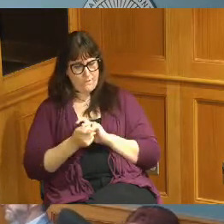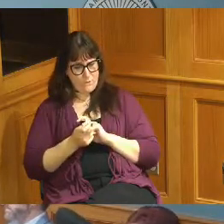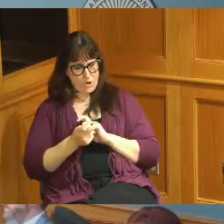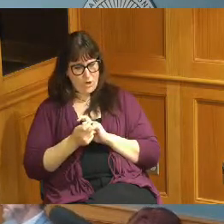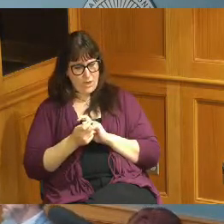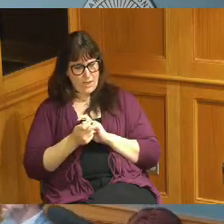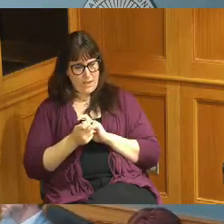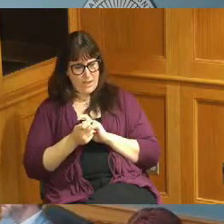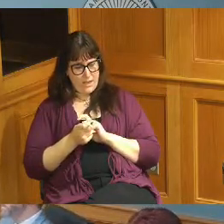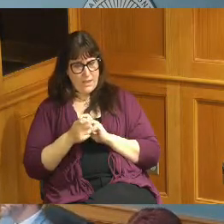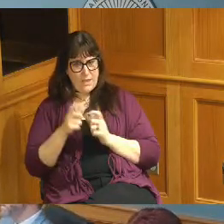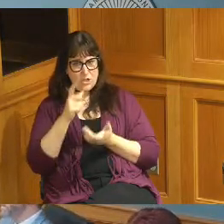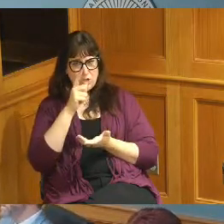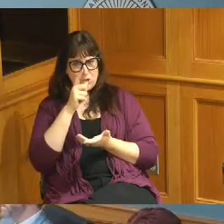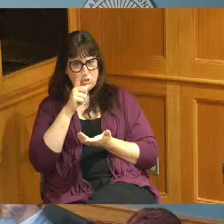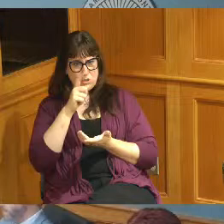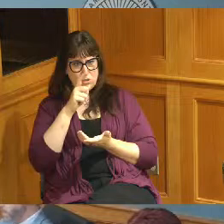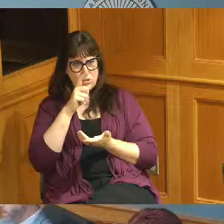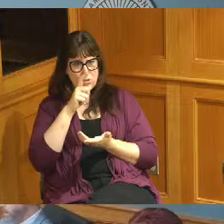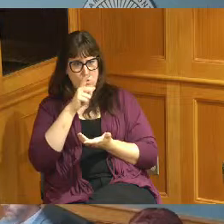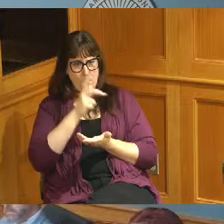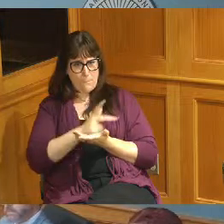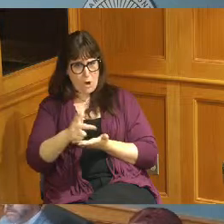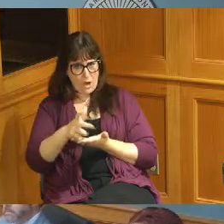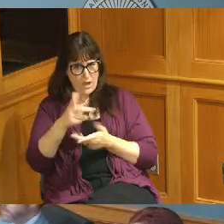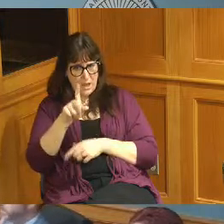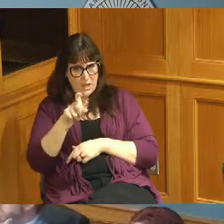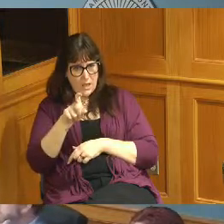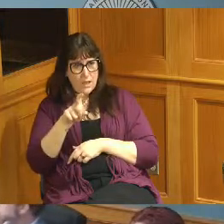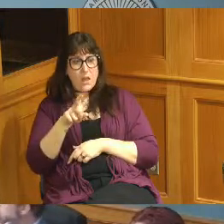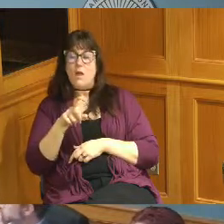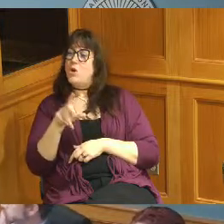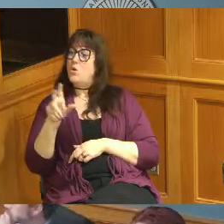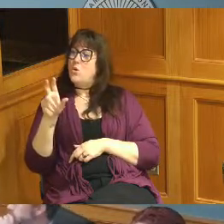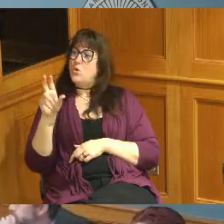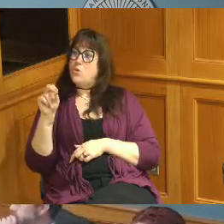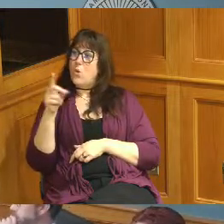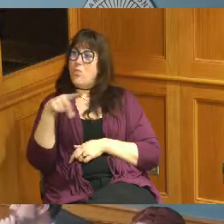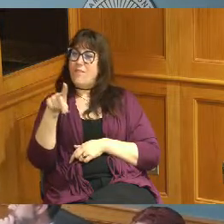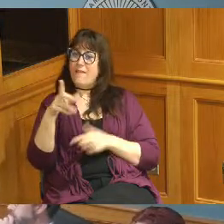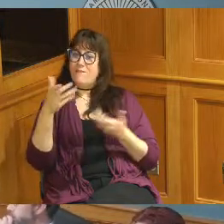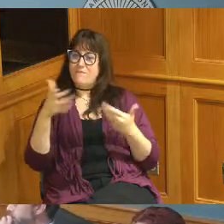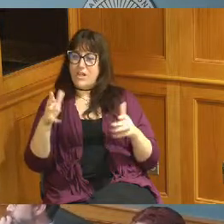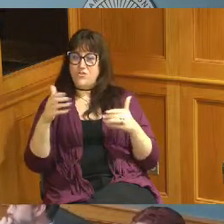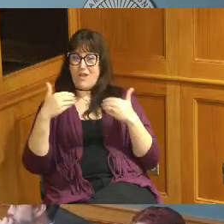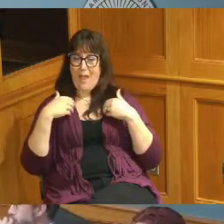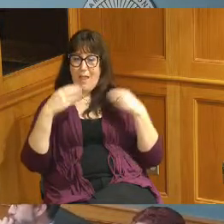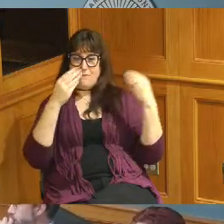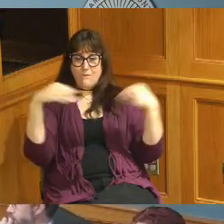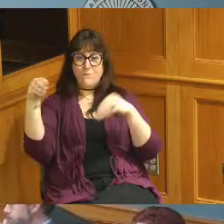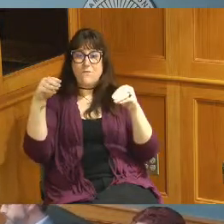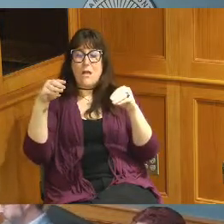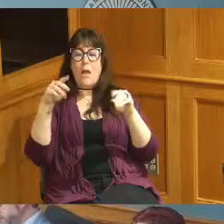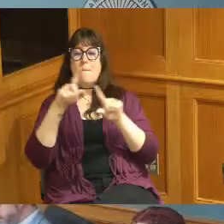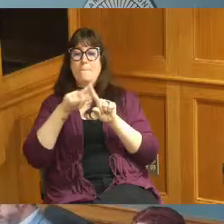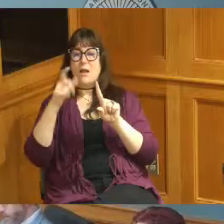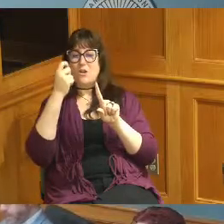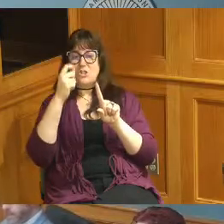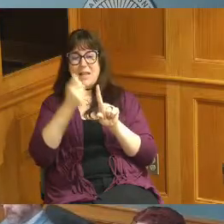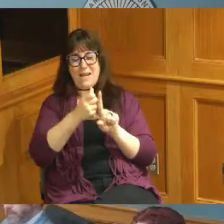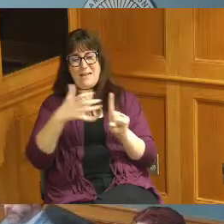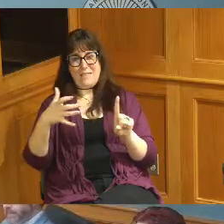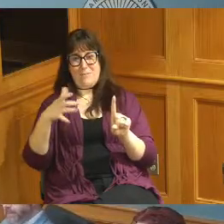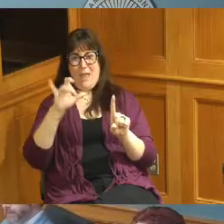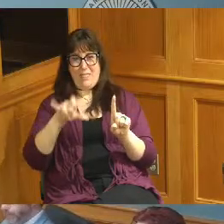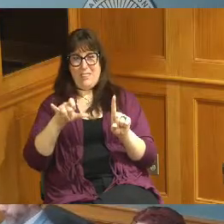of property into parking? No, they've already got a retail use on the property with parking. They're just expanding the parking. So, So